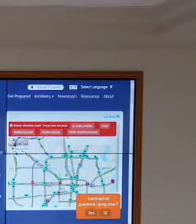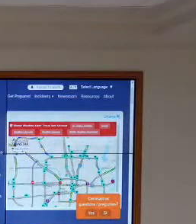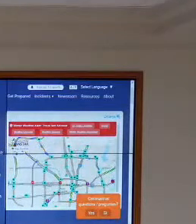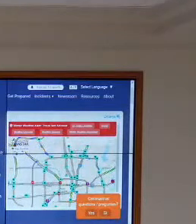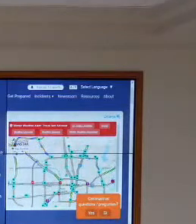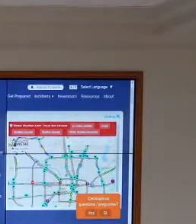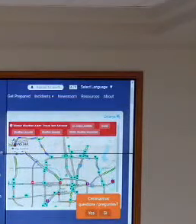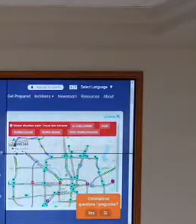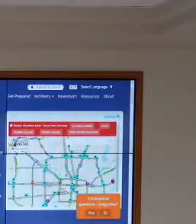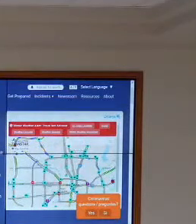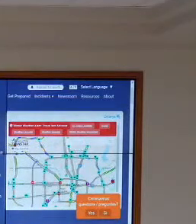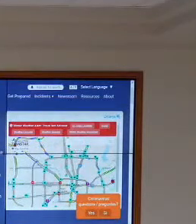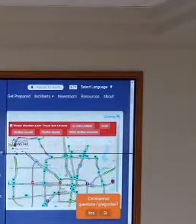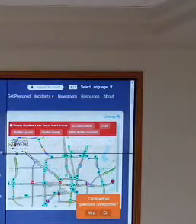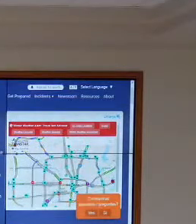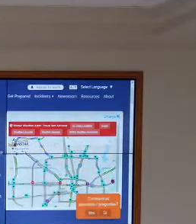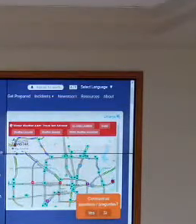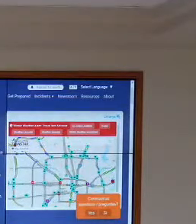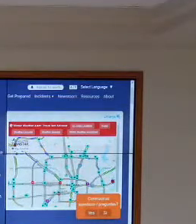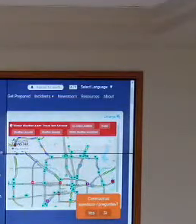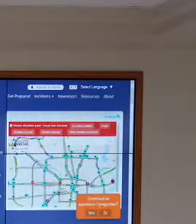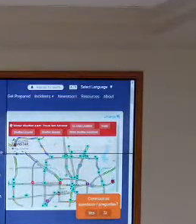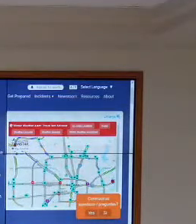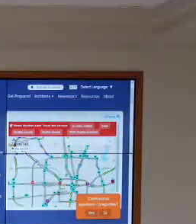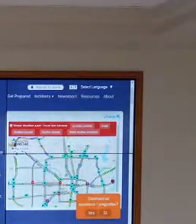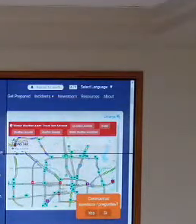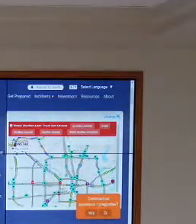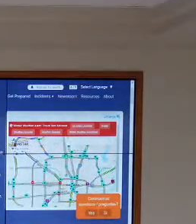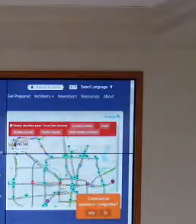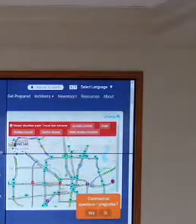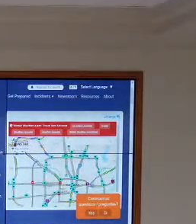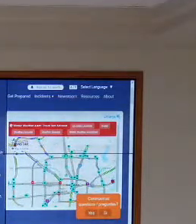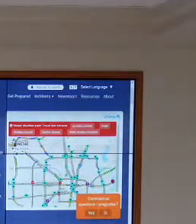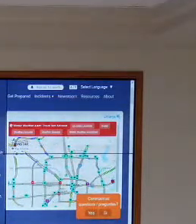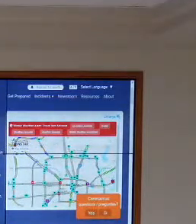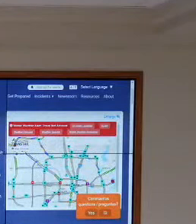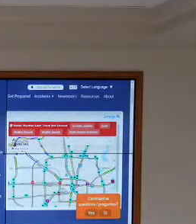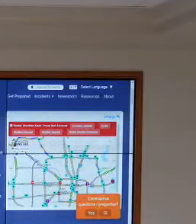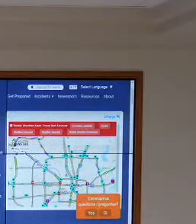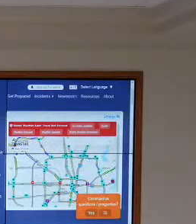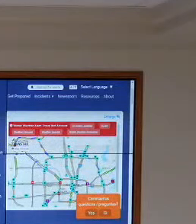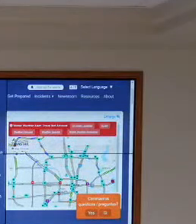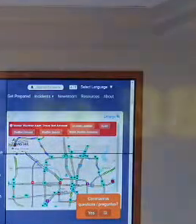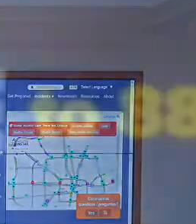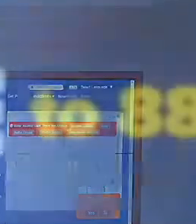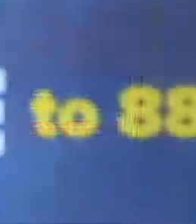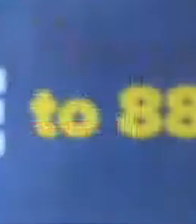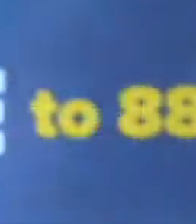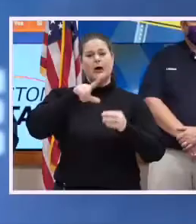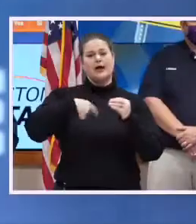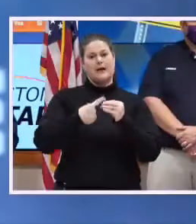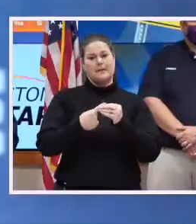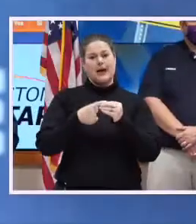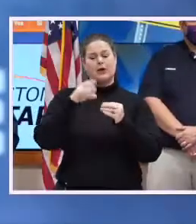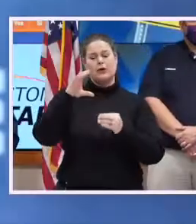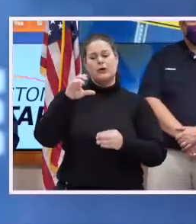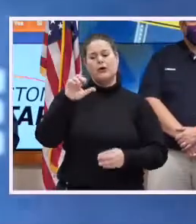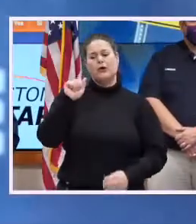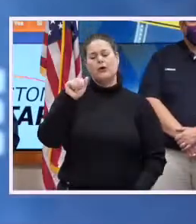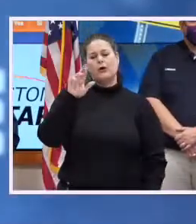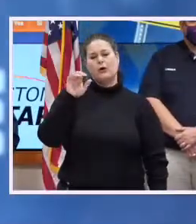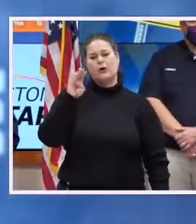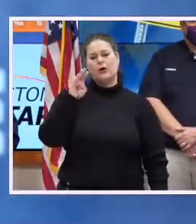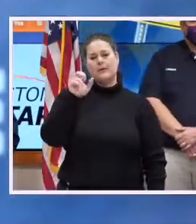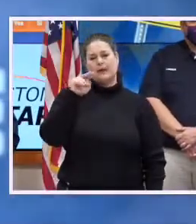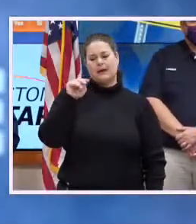health disaster and a public health emergency. And I'm speaking to you about a critically important public health notice about carbon monoxide poisoning.